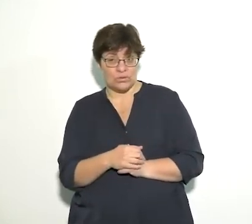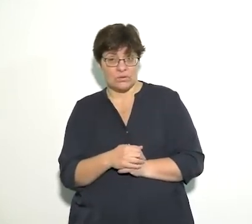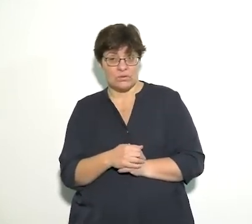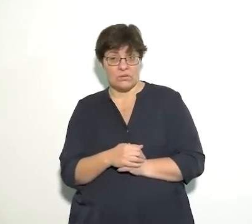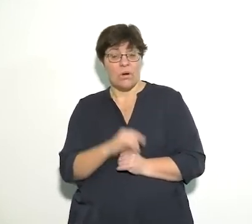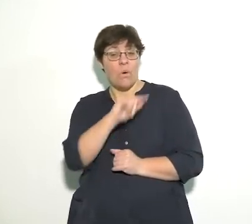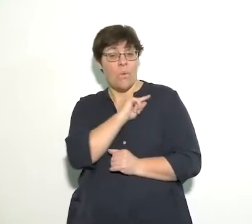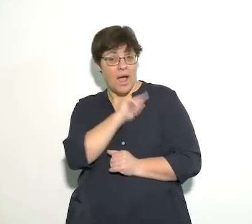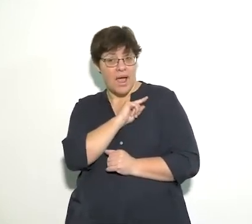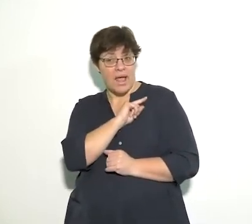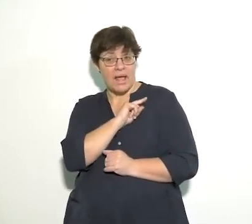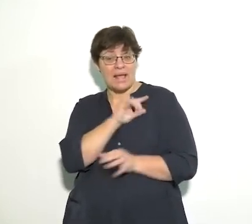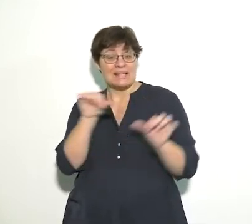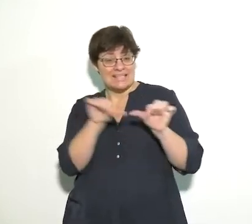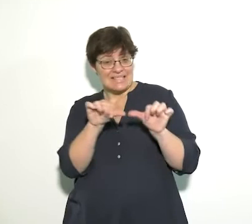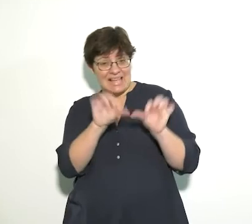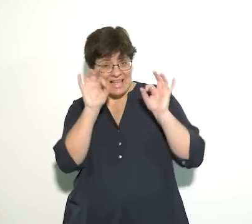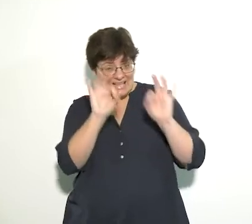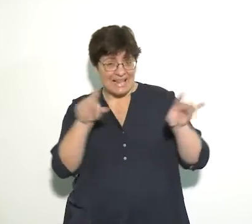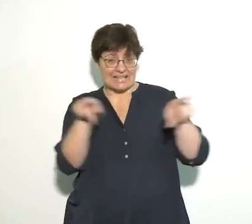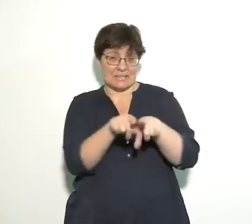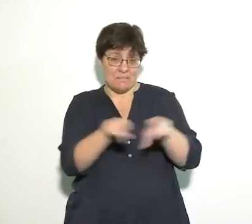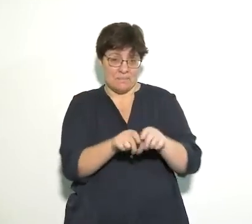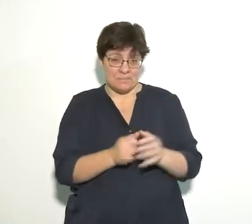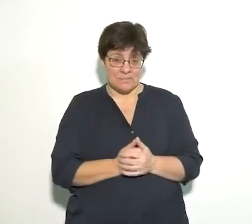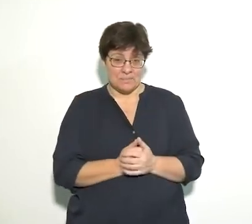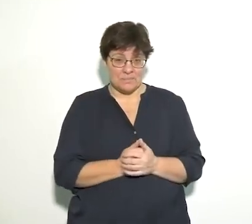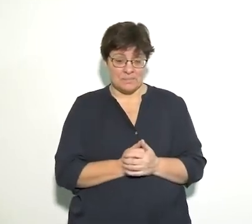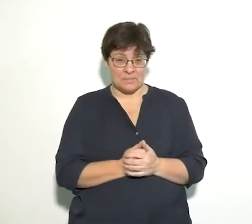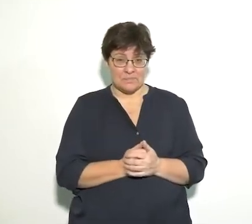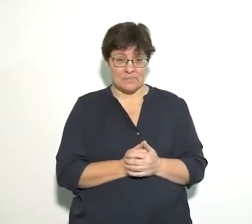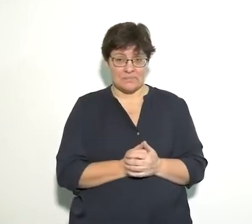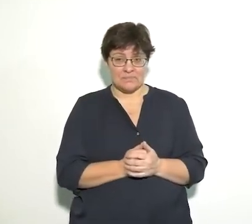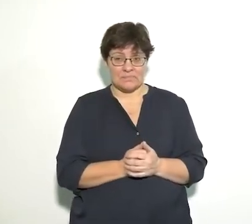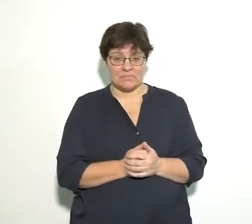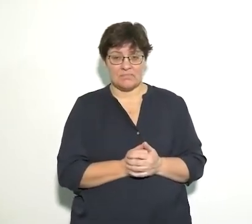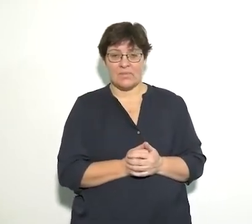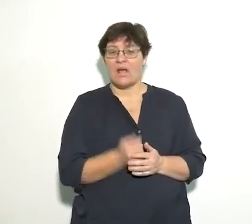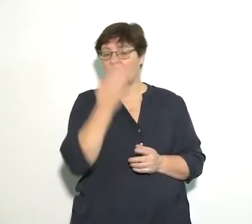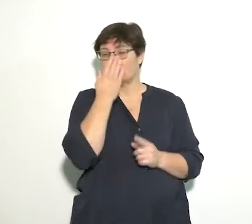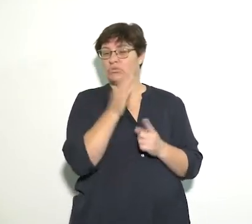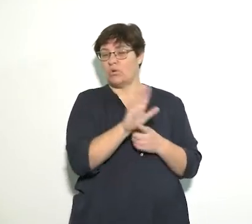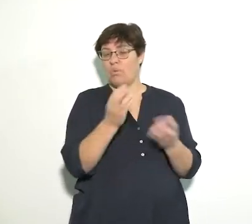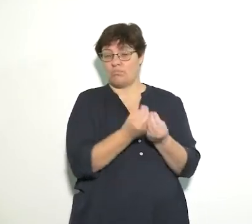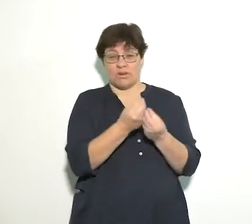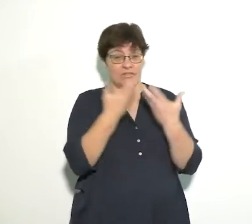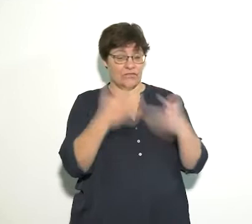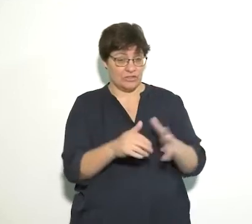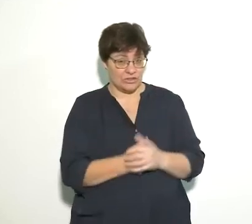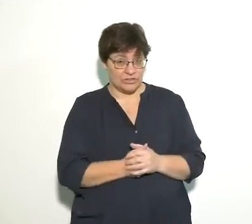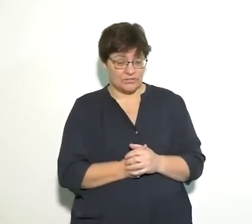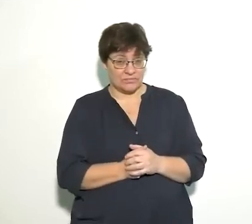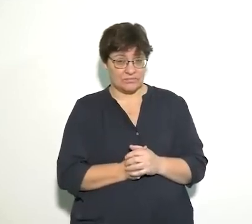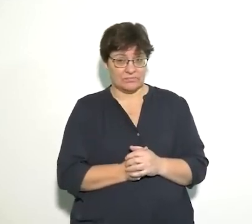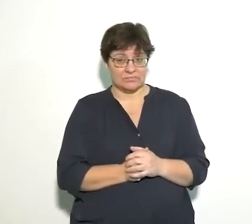want 2 exact sizes. All right. And here I'll show you the finished product. Once you've